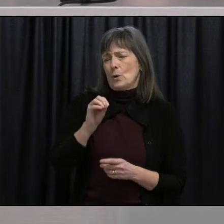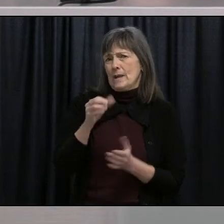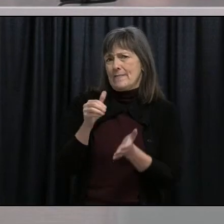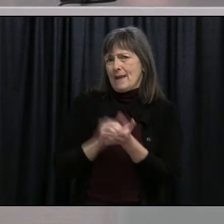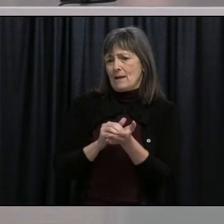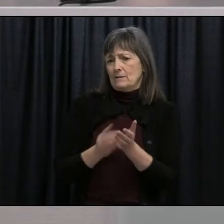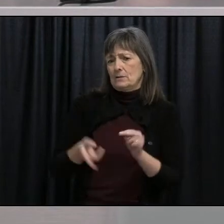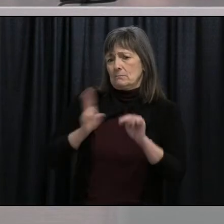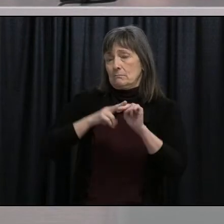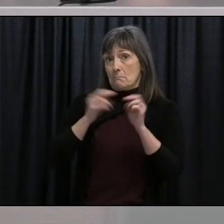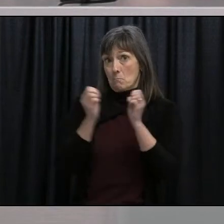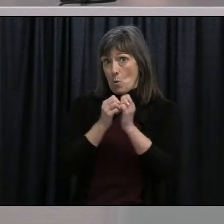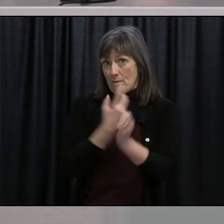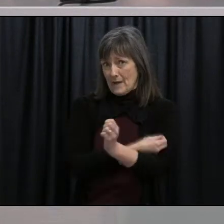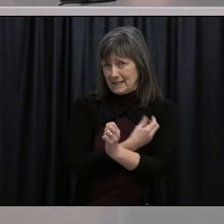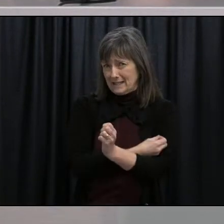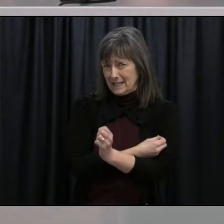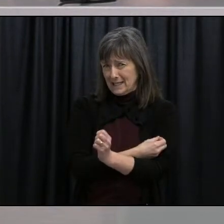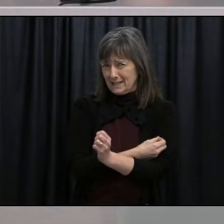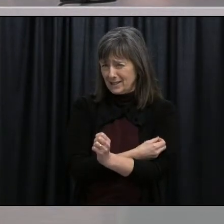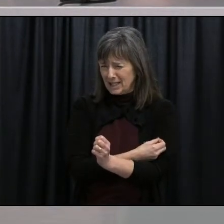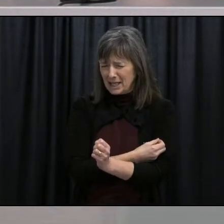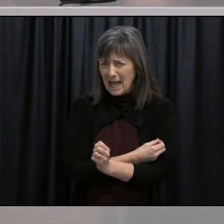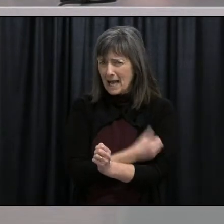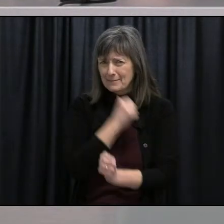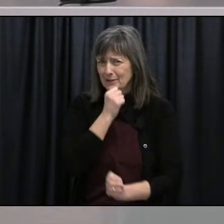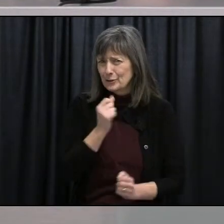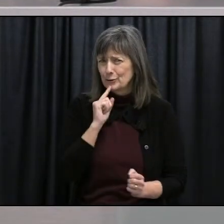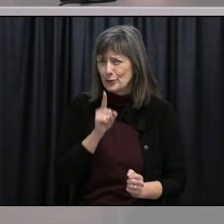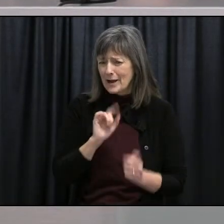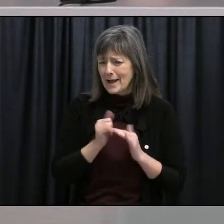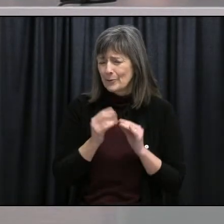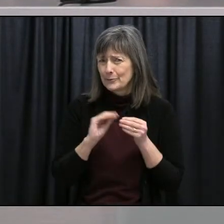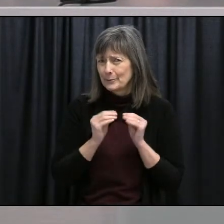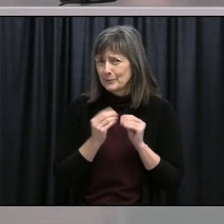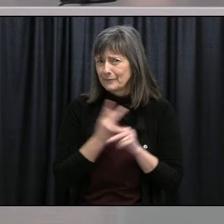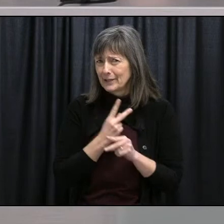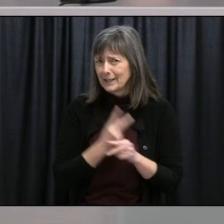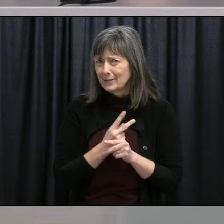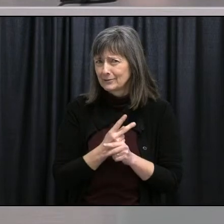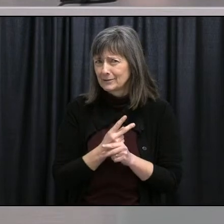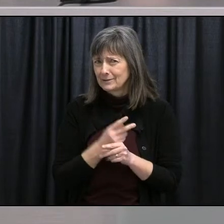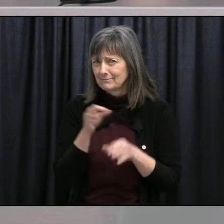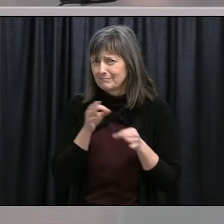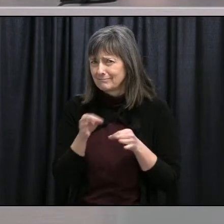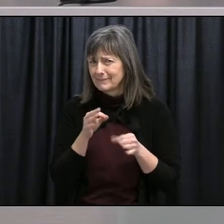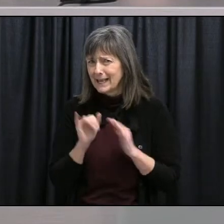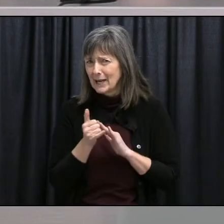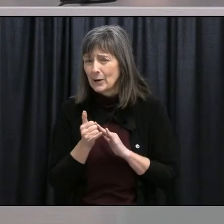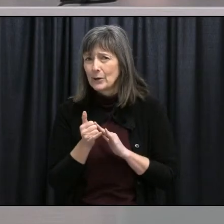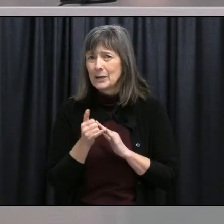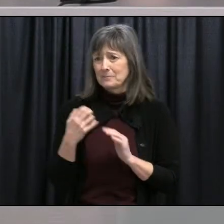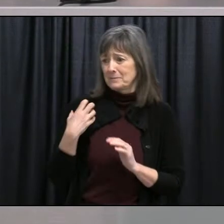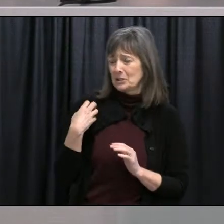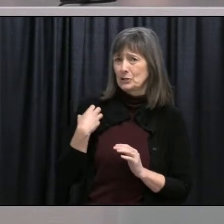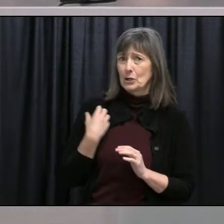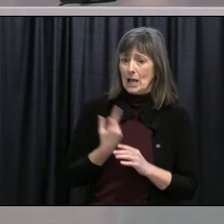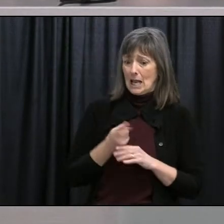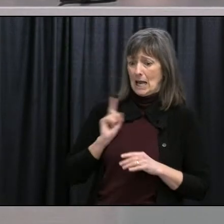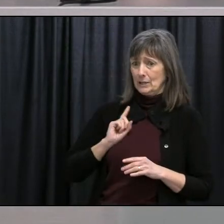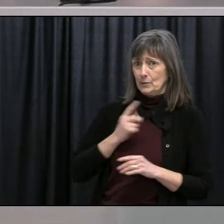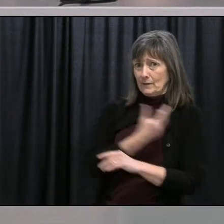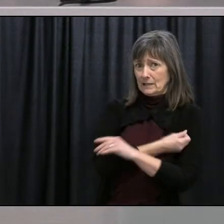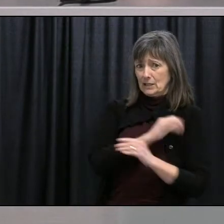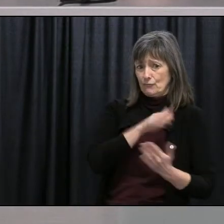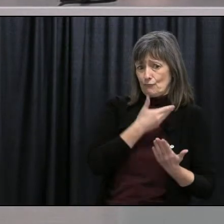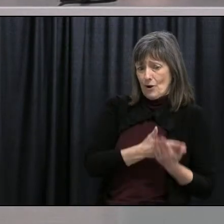40,000. Perhaps Dr. Haggie, how many vaccines did we get last week, and how many have we gotten this week, or do we expect